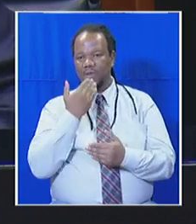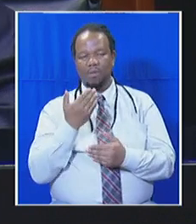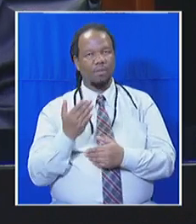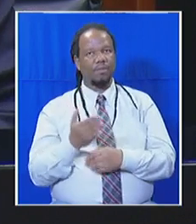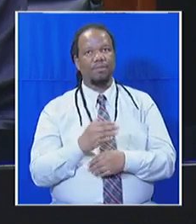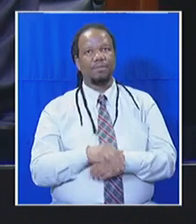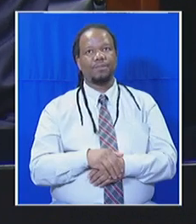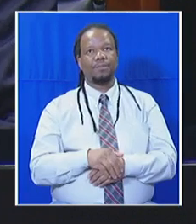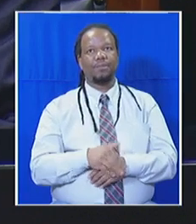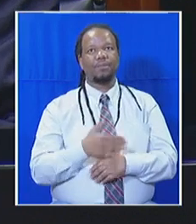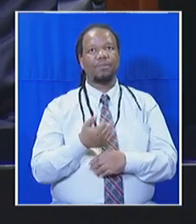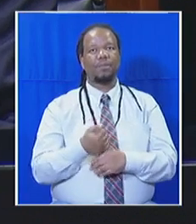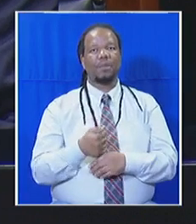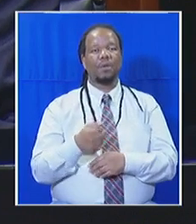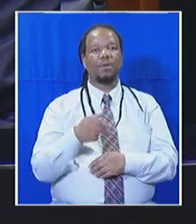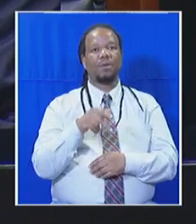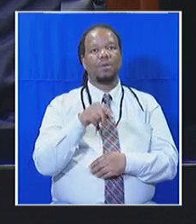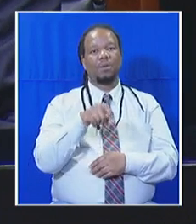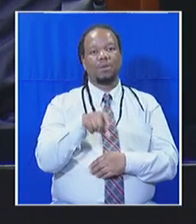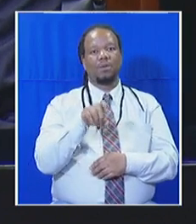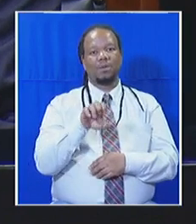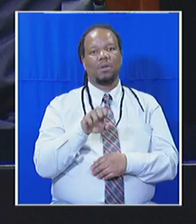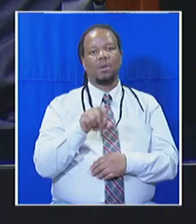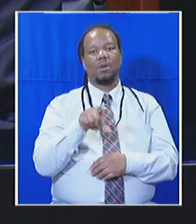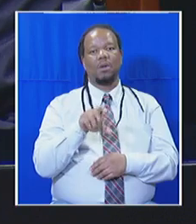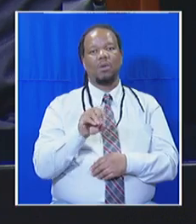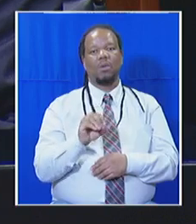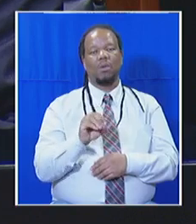you. Honorable Tleko Sovita.